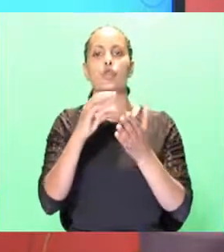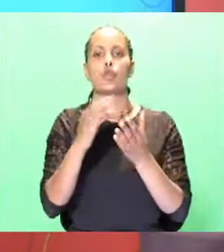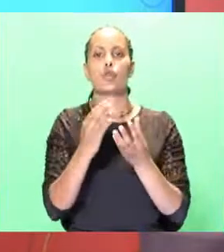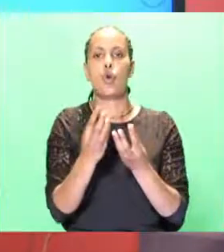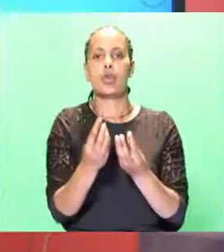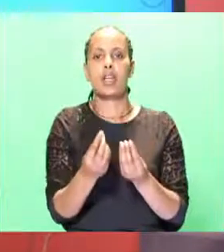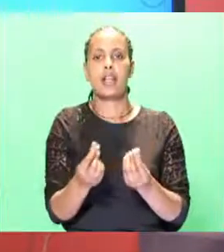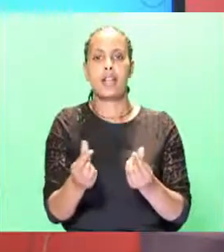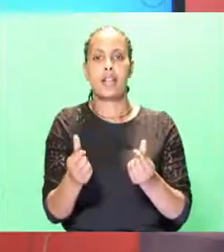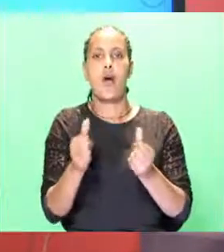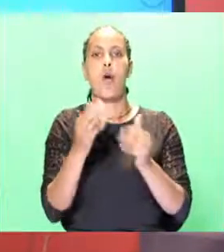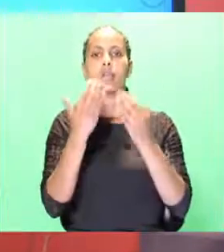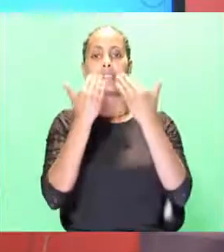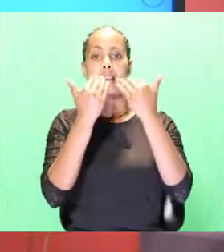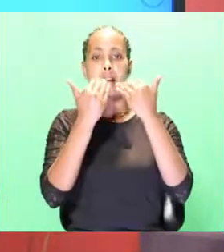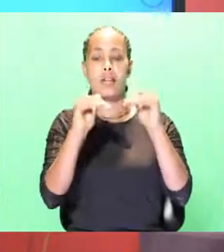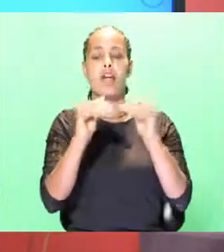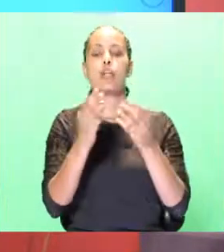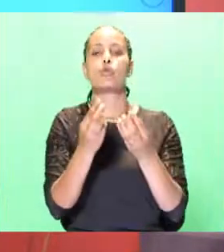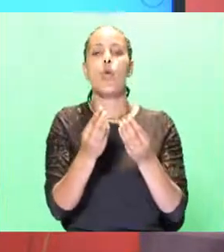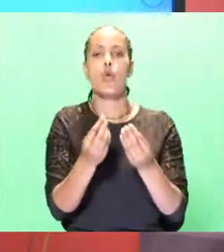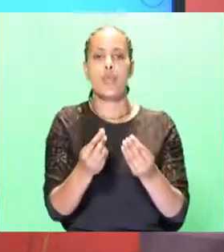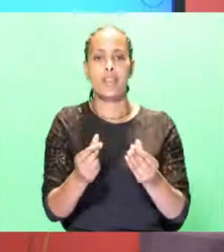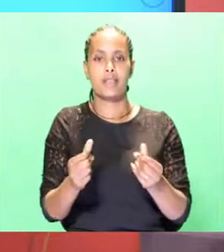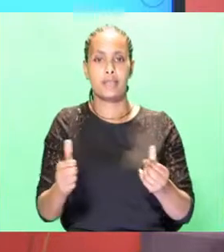total concentration of a solute,